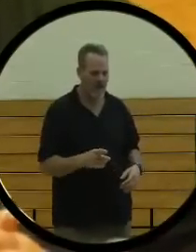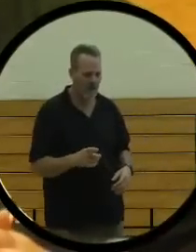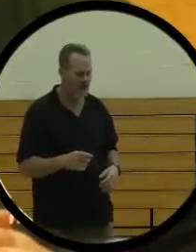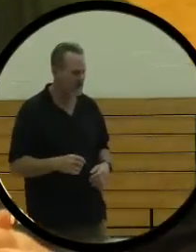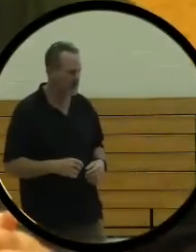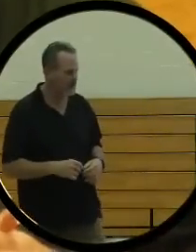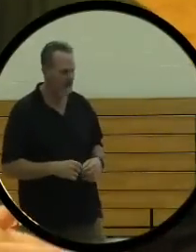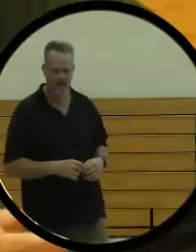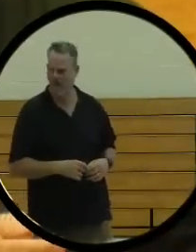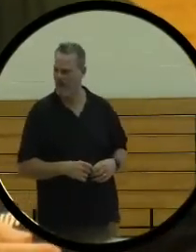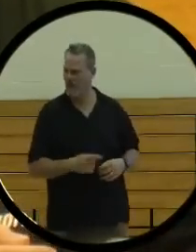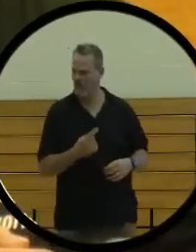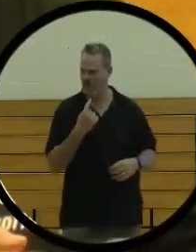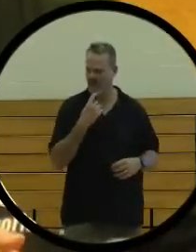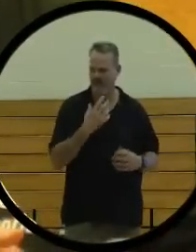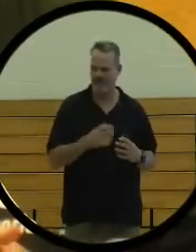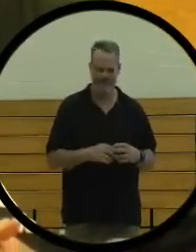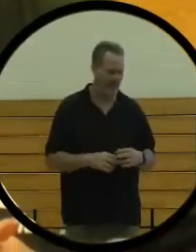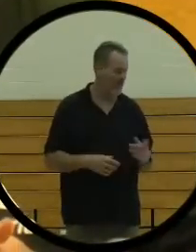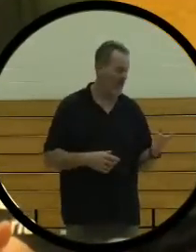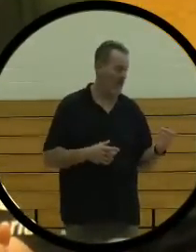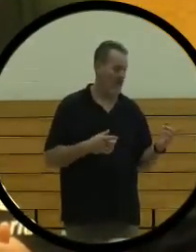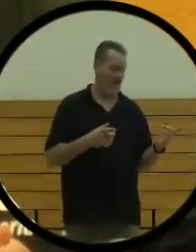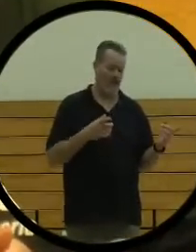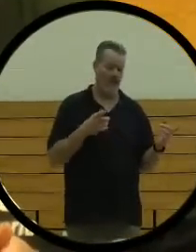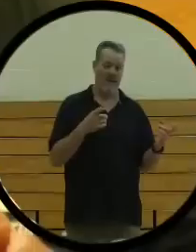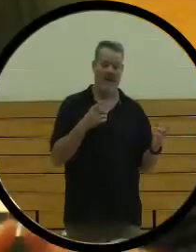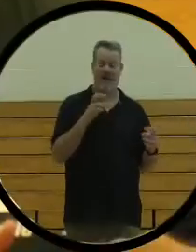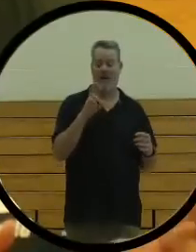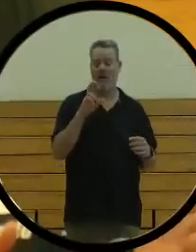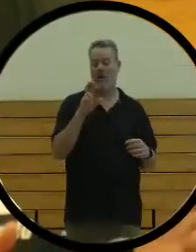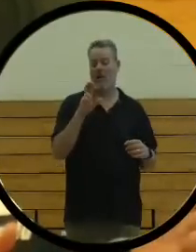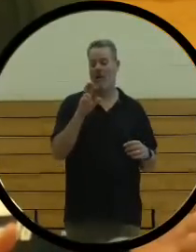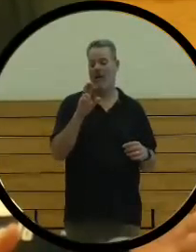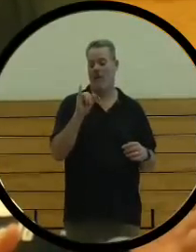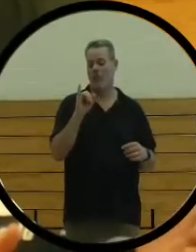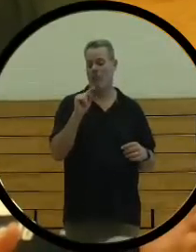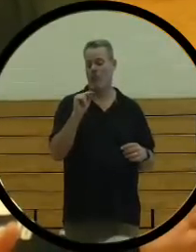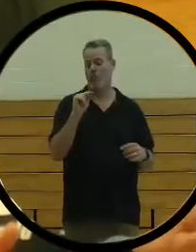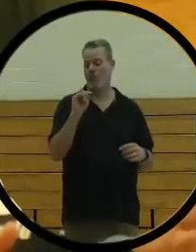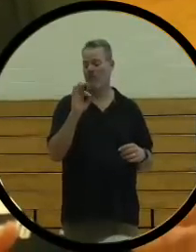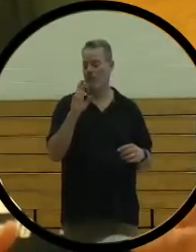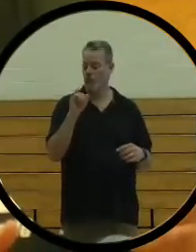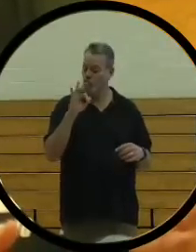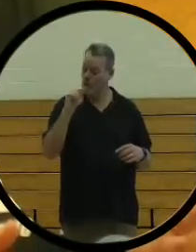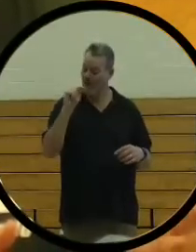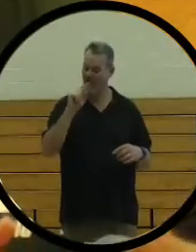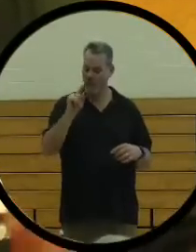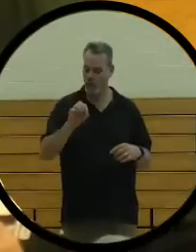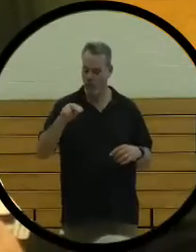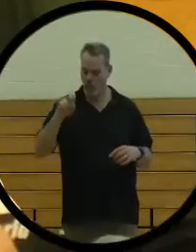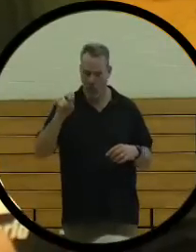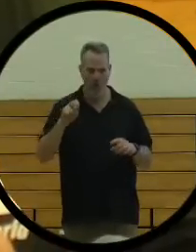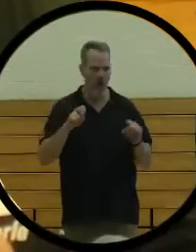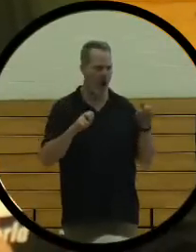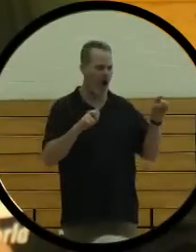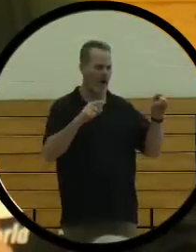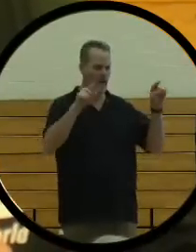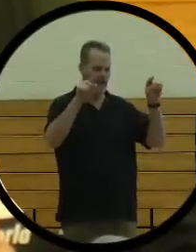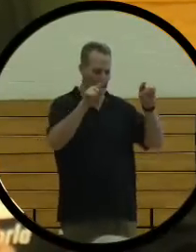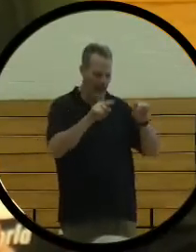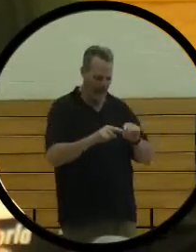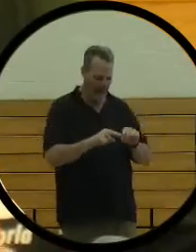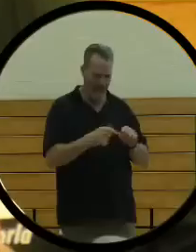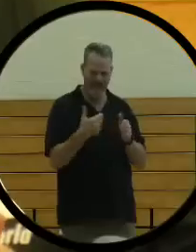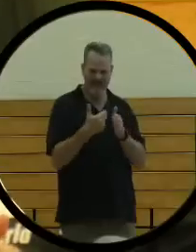Well, the rift zone only crosses the road in one place, and that's way over in, you know, towards South Point.